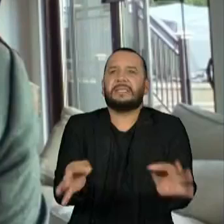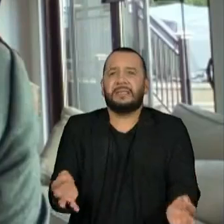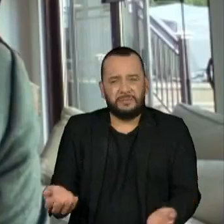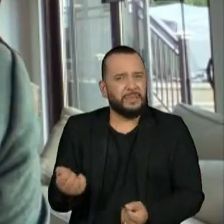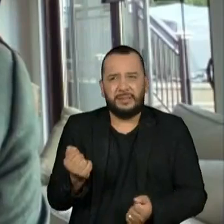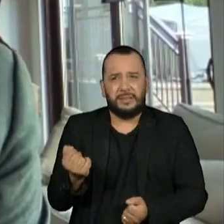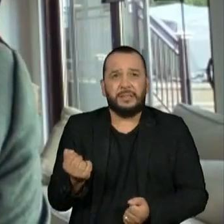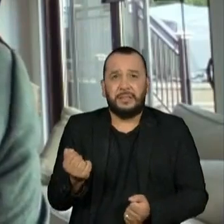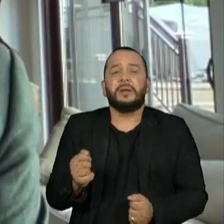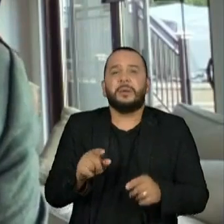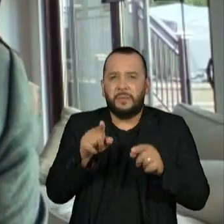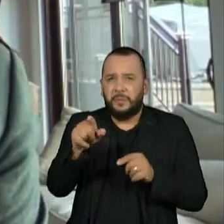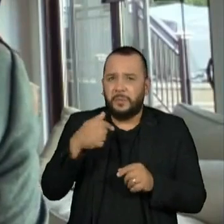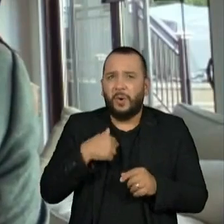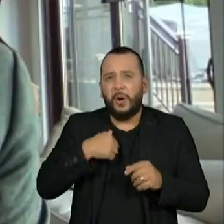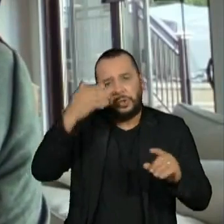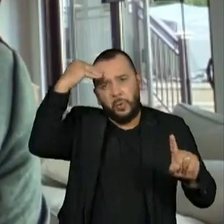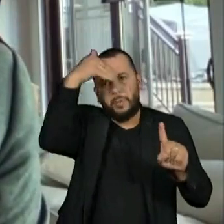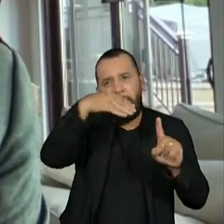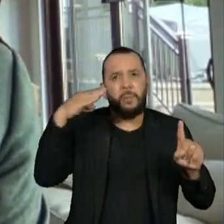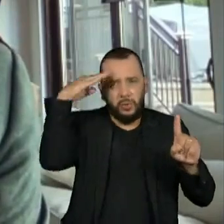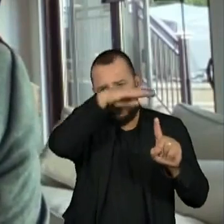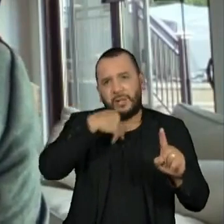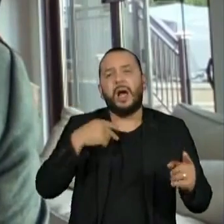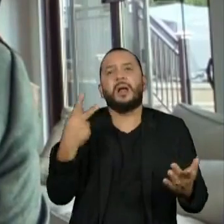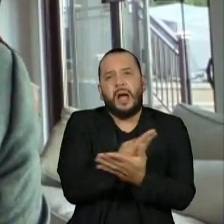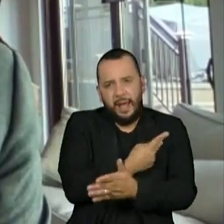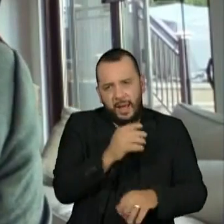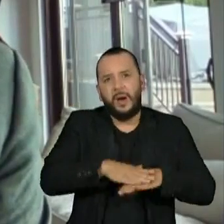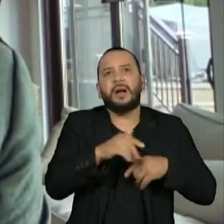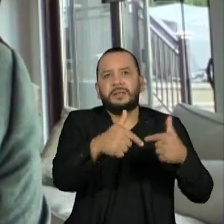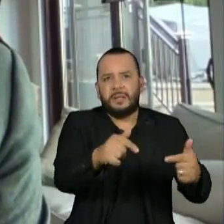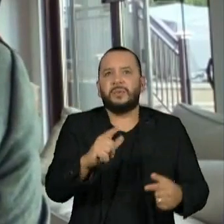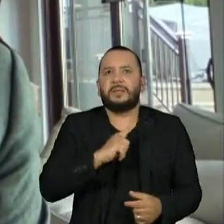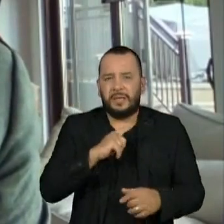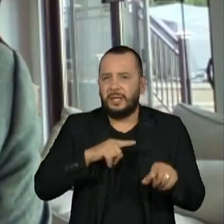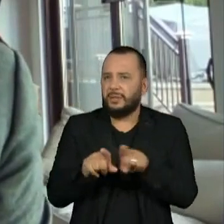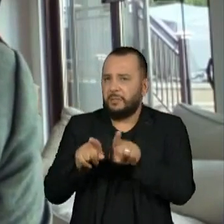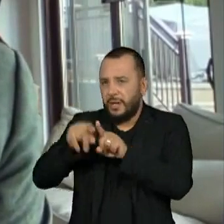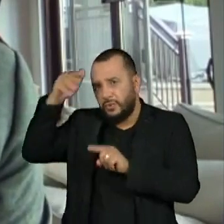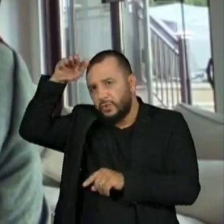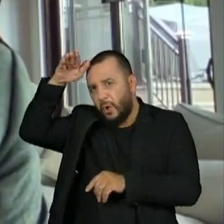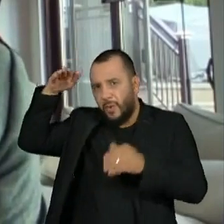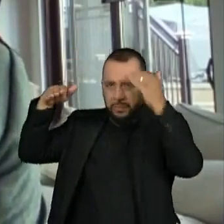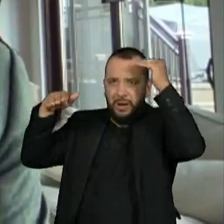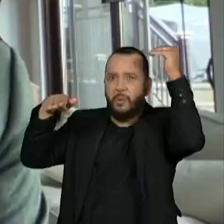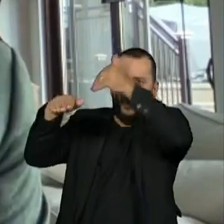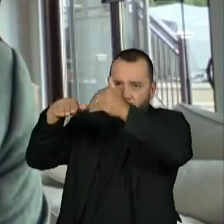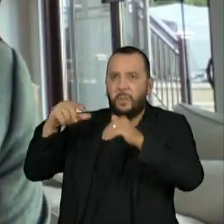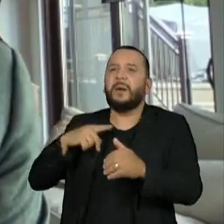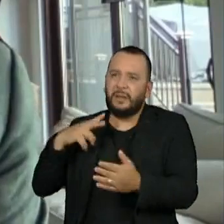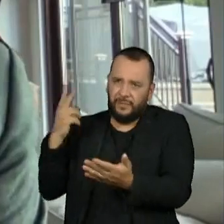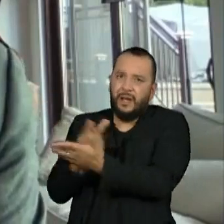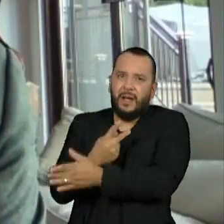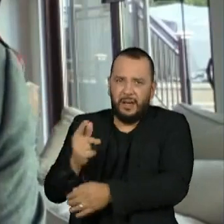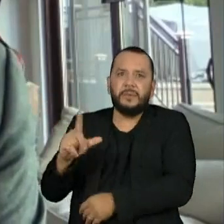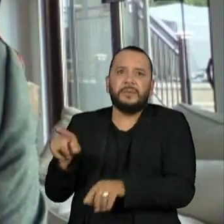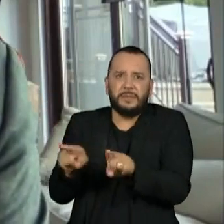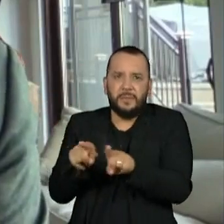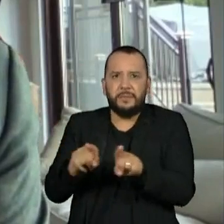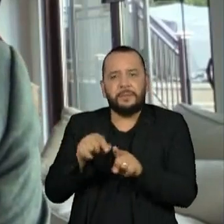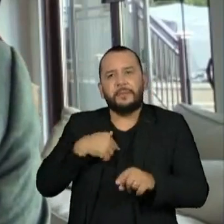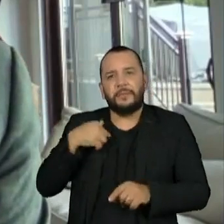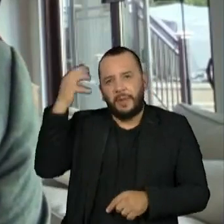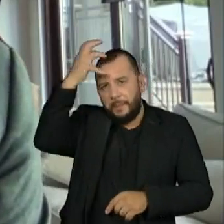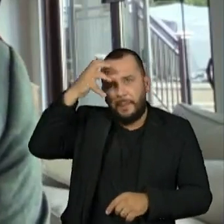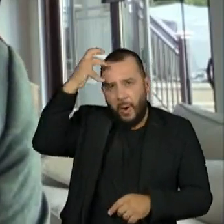all means, you blame Bolsonaro for the mistakes that he made, just as I blame Trump for the mistakes that he made, and I blame Boris Johnson for the